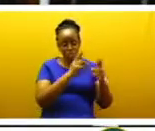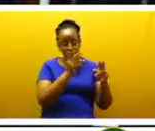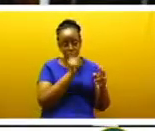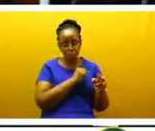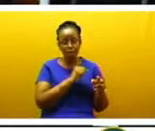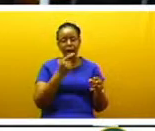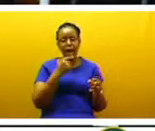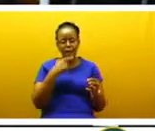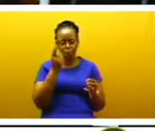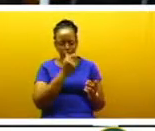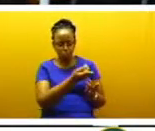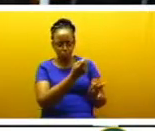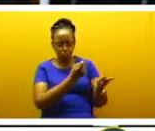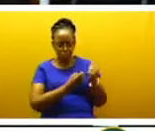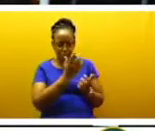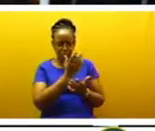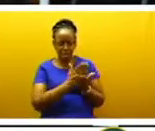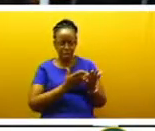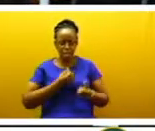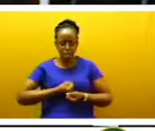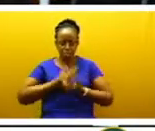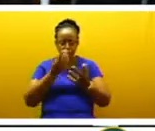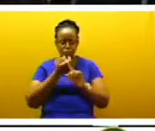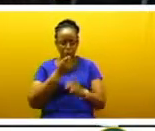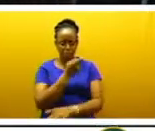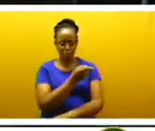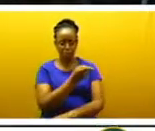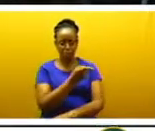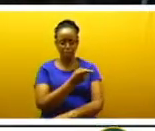inspiration. And that is from my learned friend,